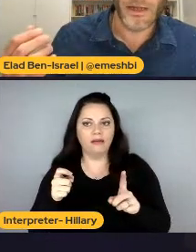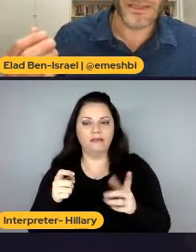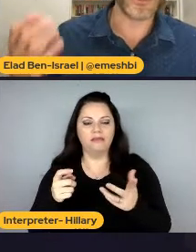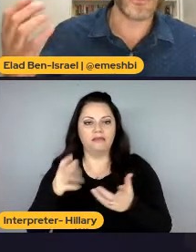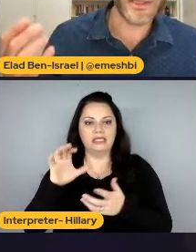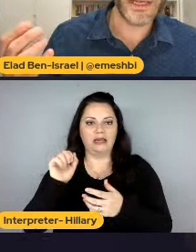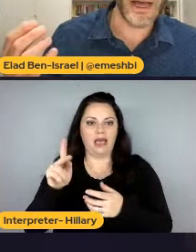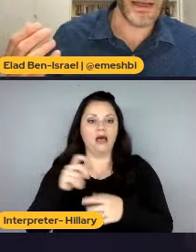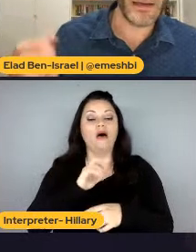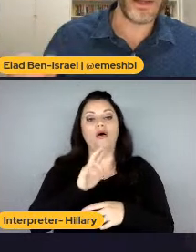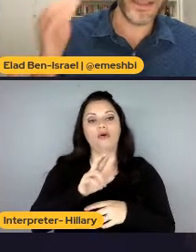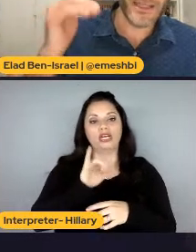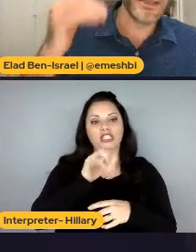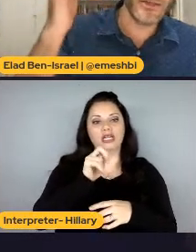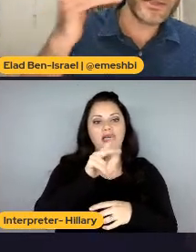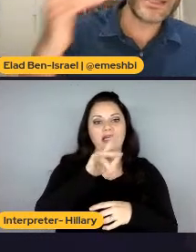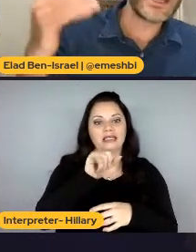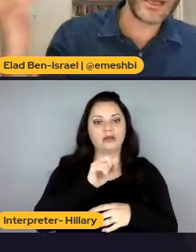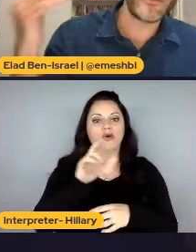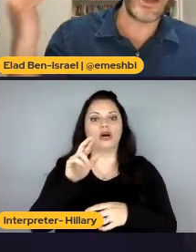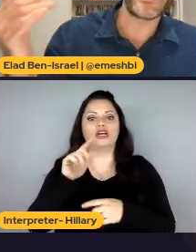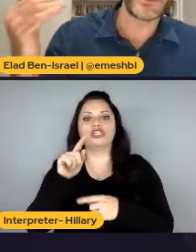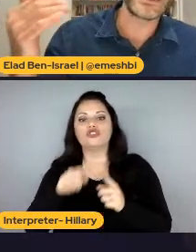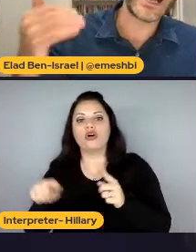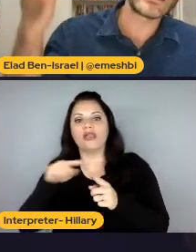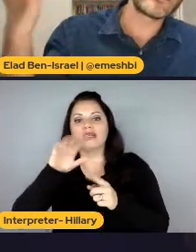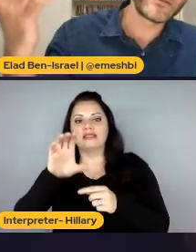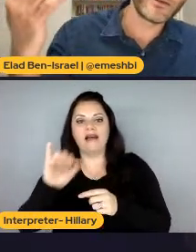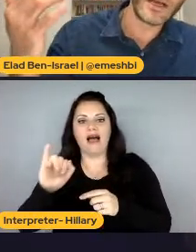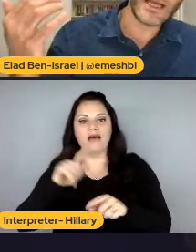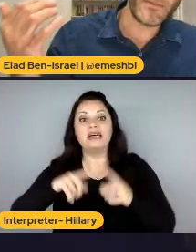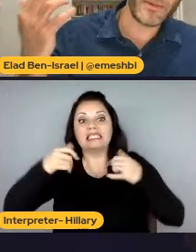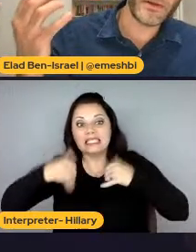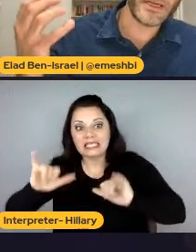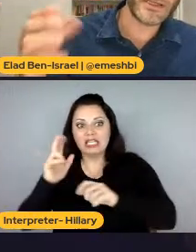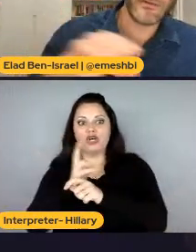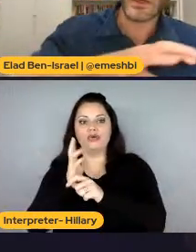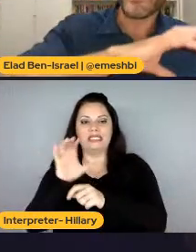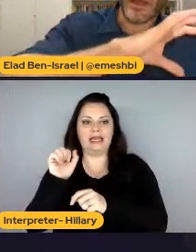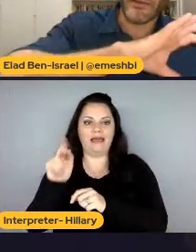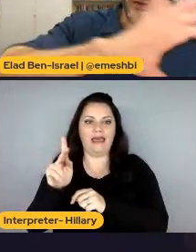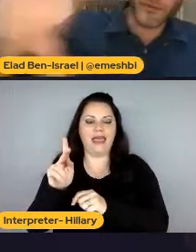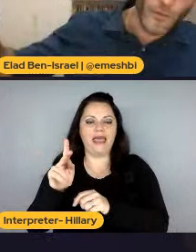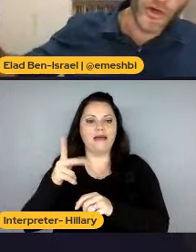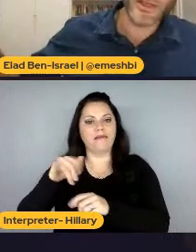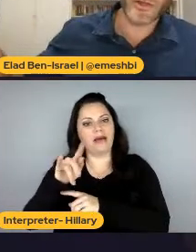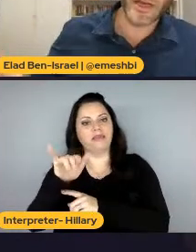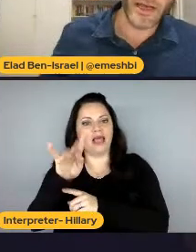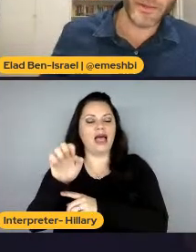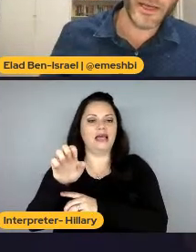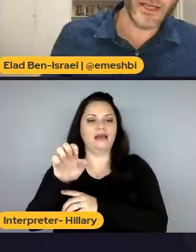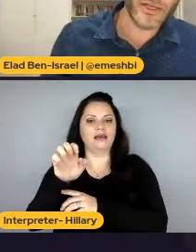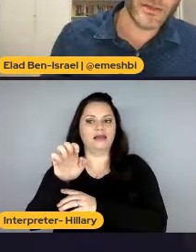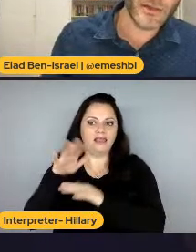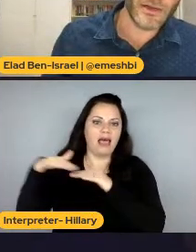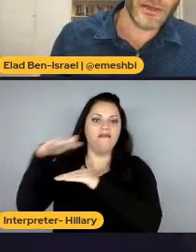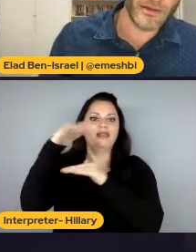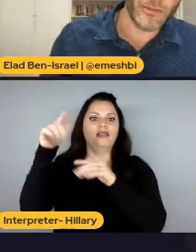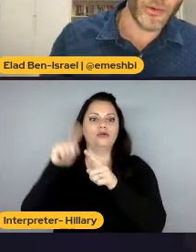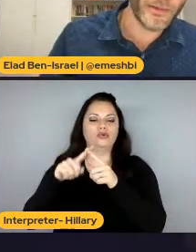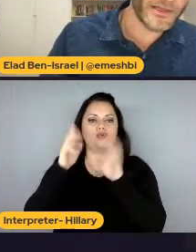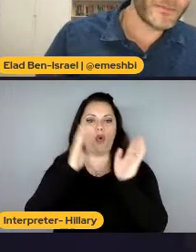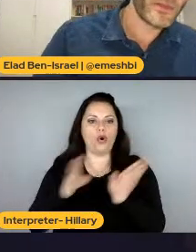use Circle CI, but still use the CDK pipelines high-level capabilities of orchestrating